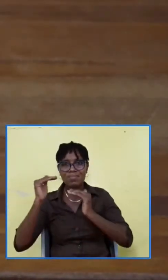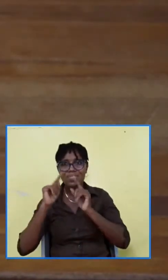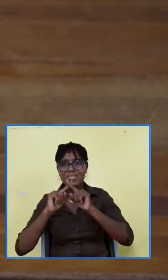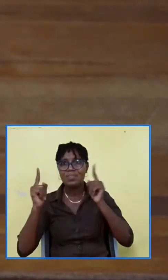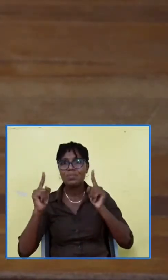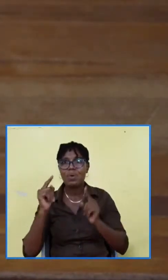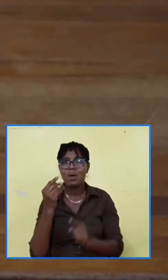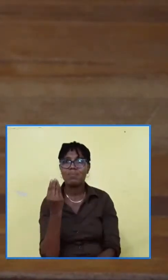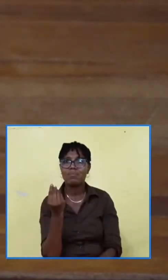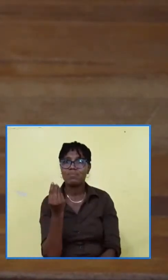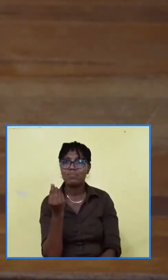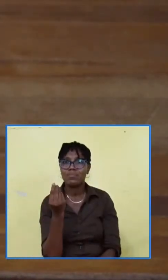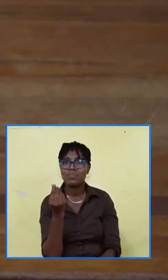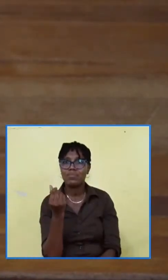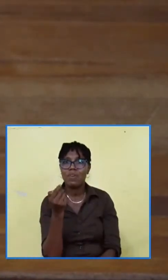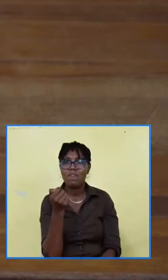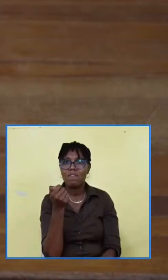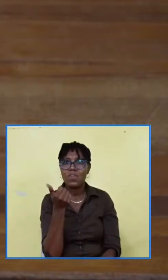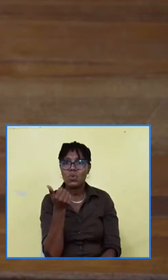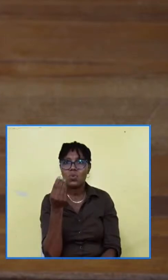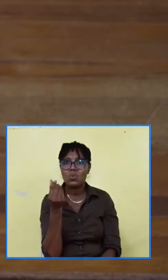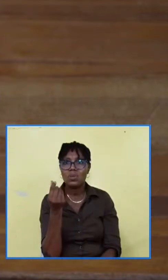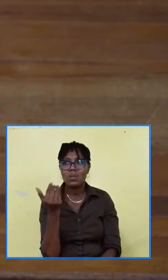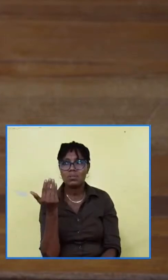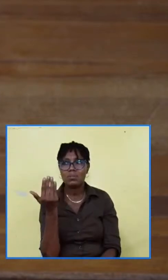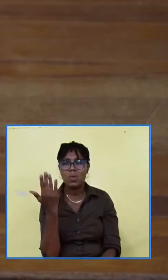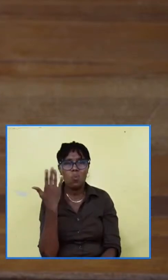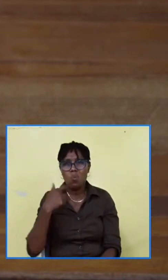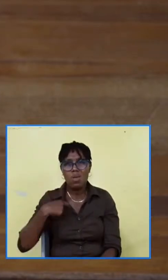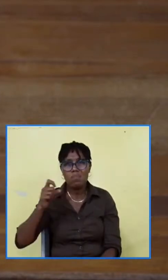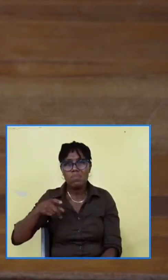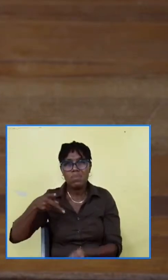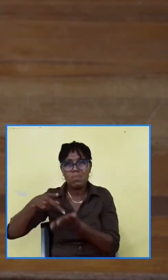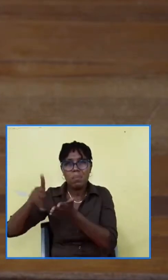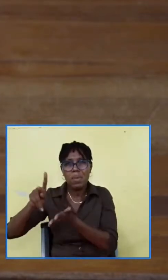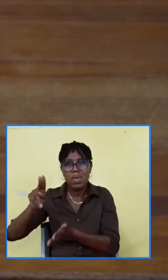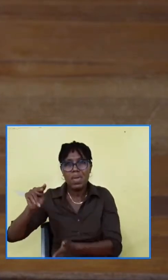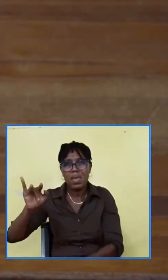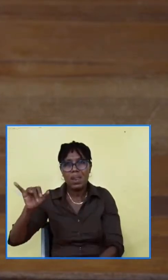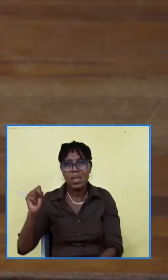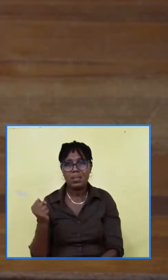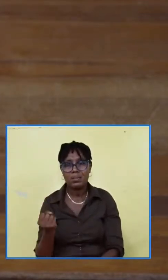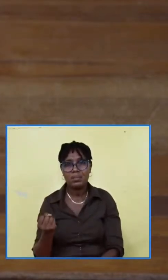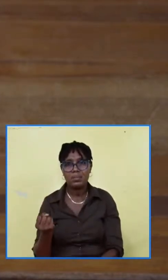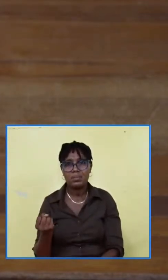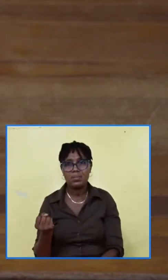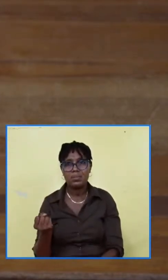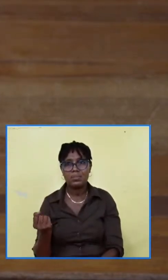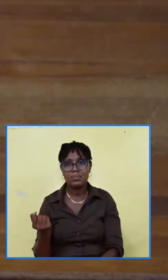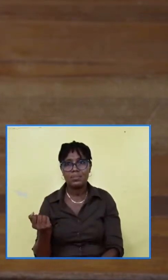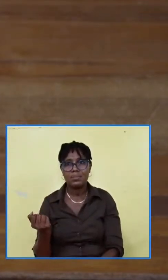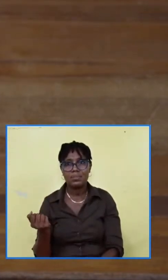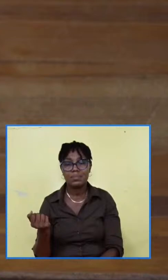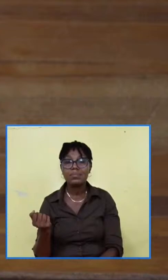Betty, let me say for the benefit of the others here, the NIS does not pay